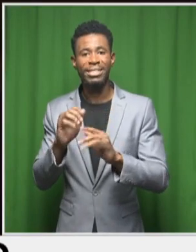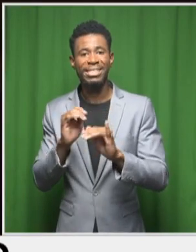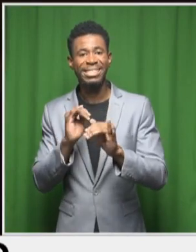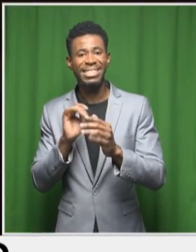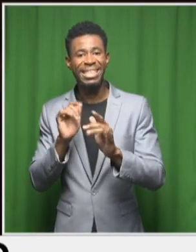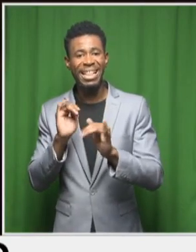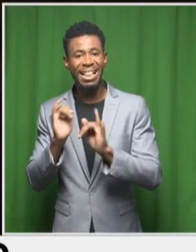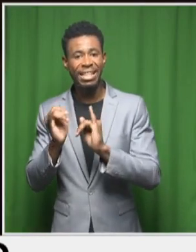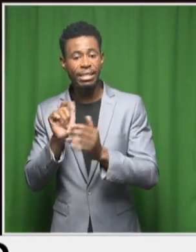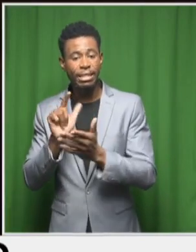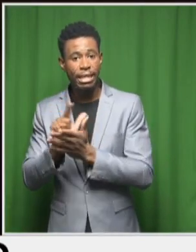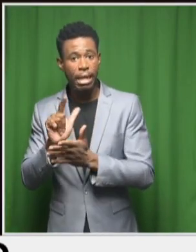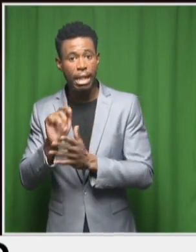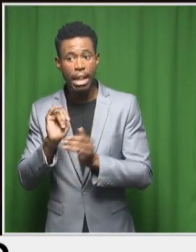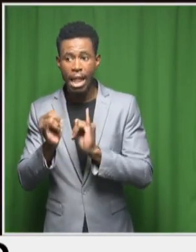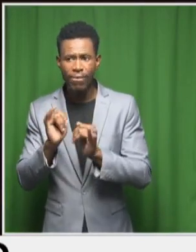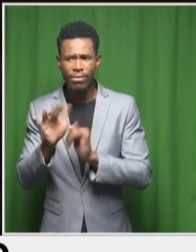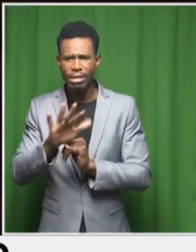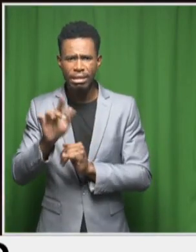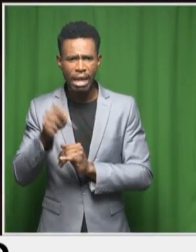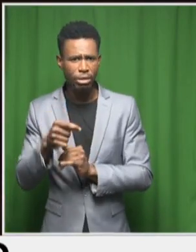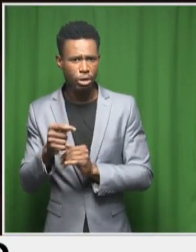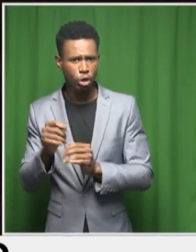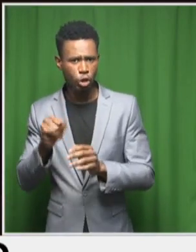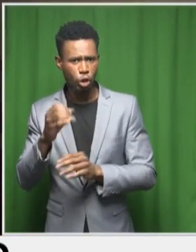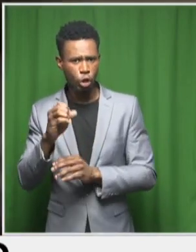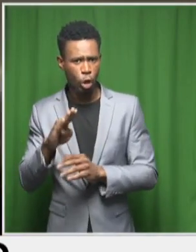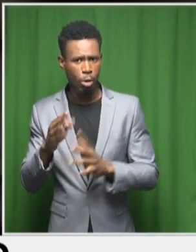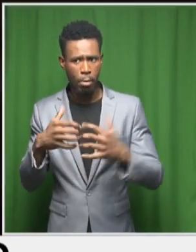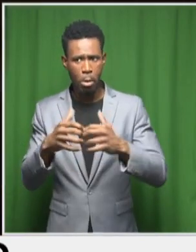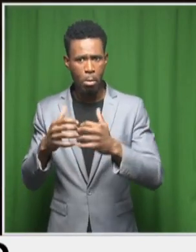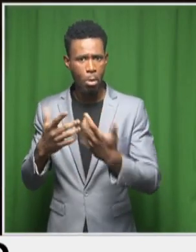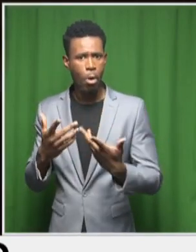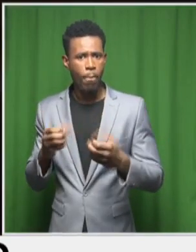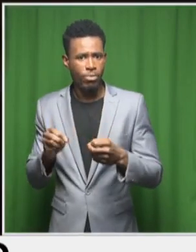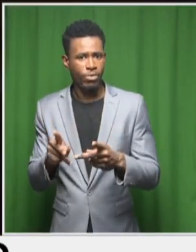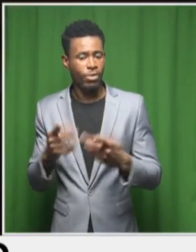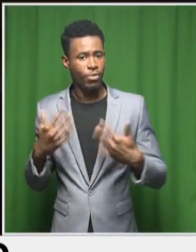417,000 for the Cricket World Cup, the women's. Yes. It's amazing. And ultimately